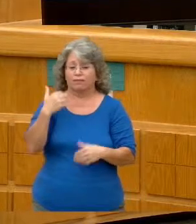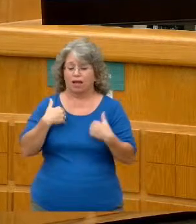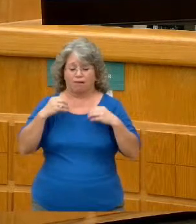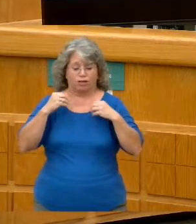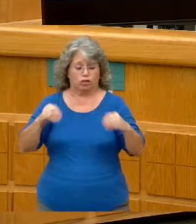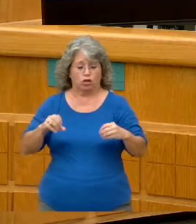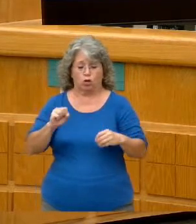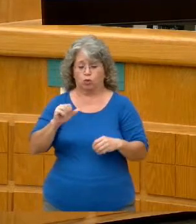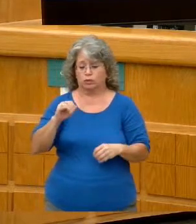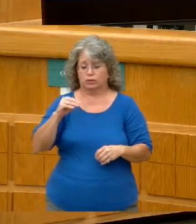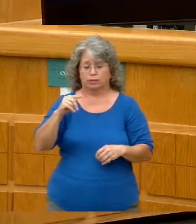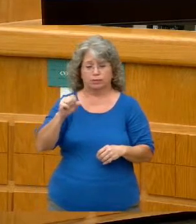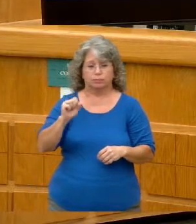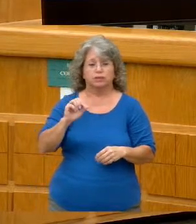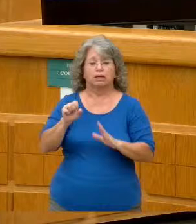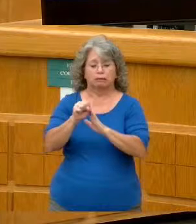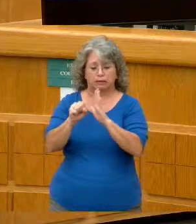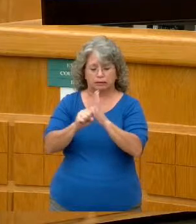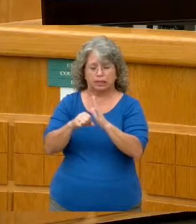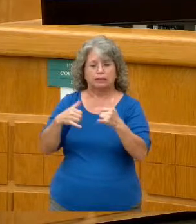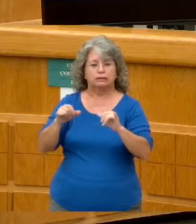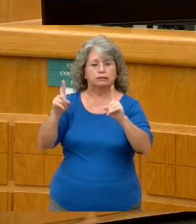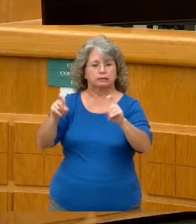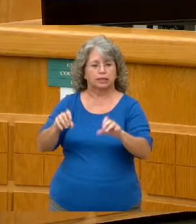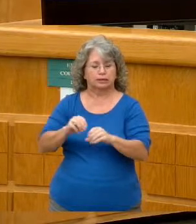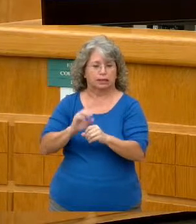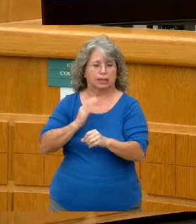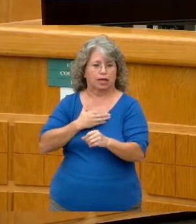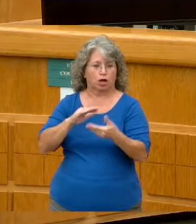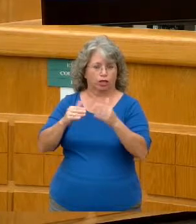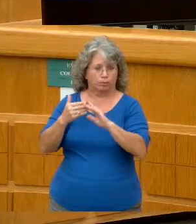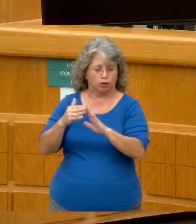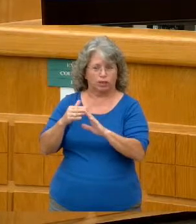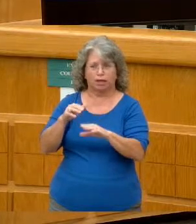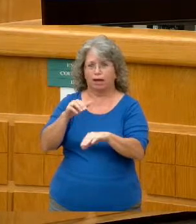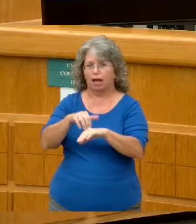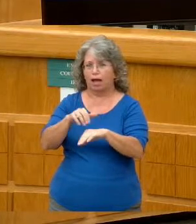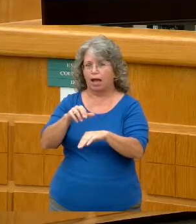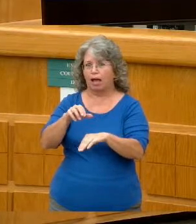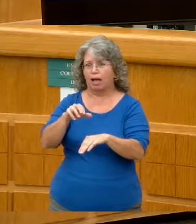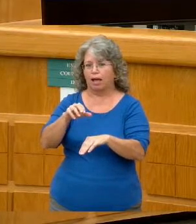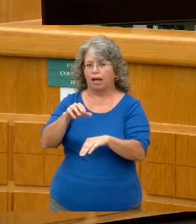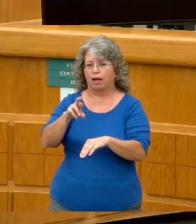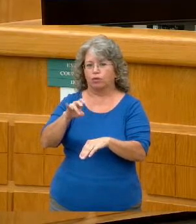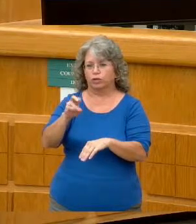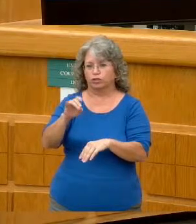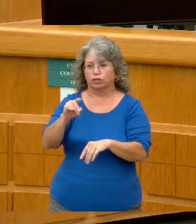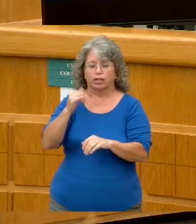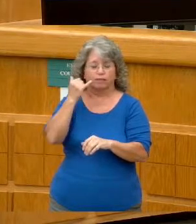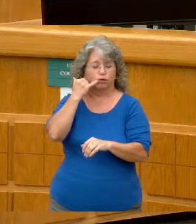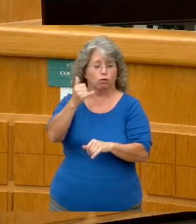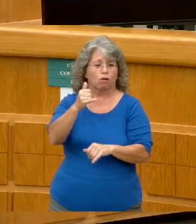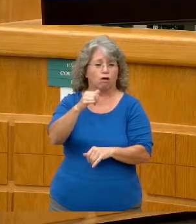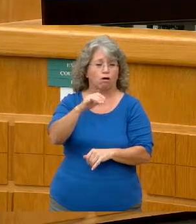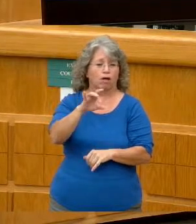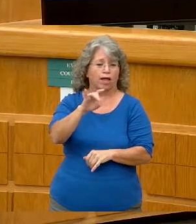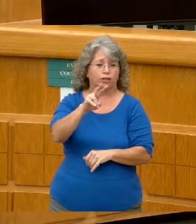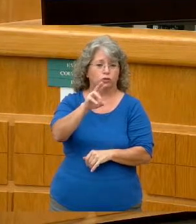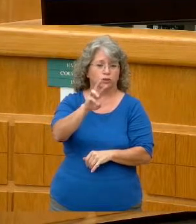still doing testing in our community, either at the Richard Borcher Fairgrounds, sometimes at the Memorial Hospital. But if you call